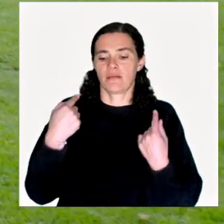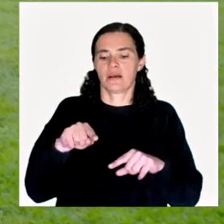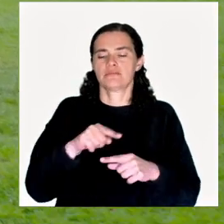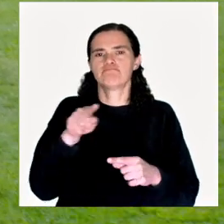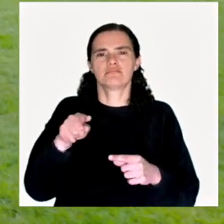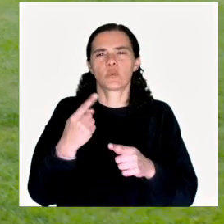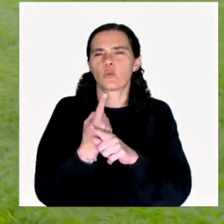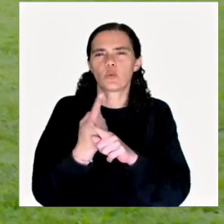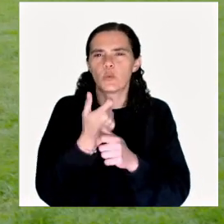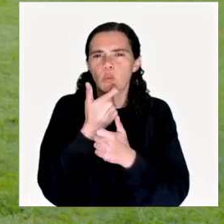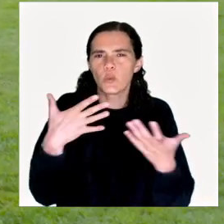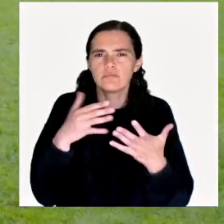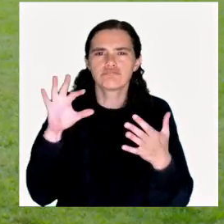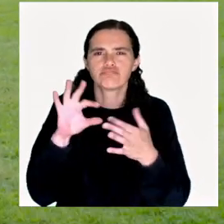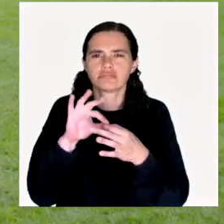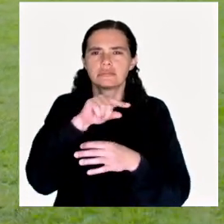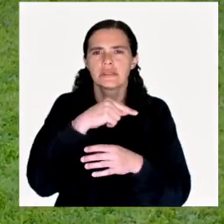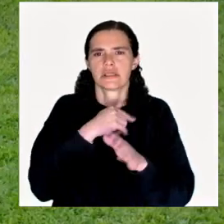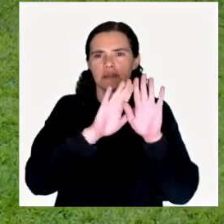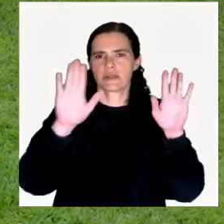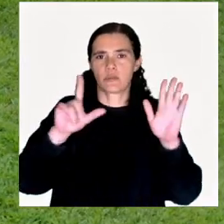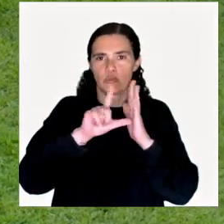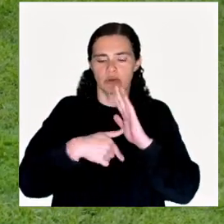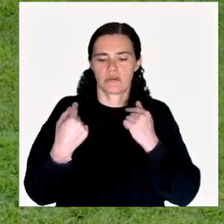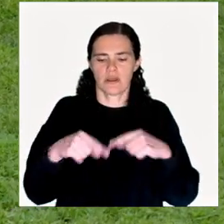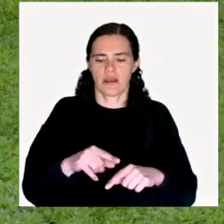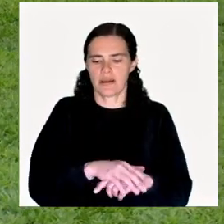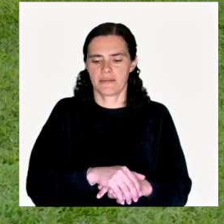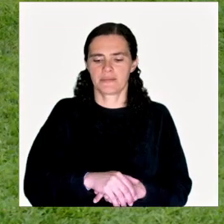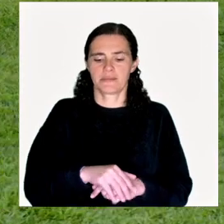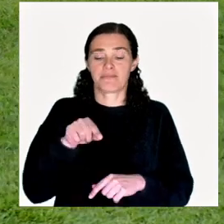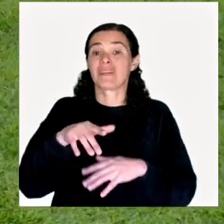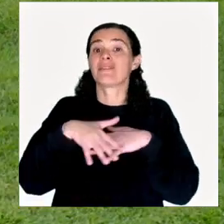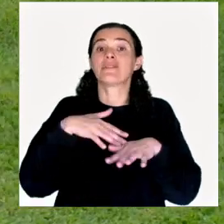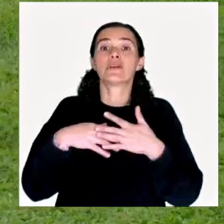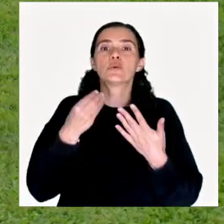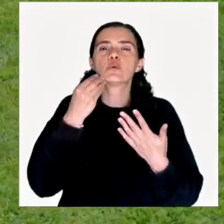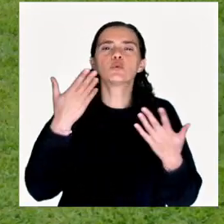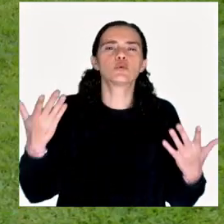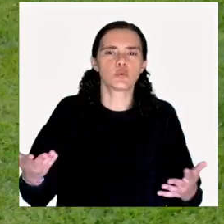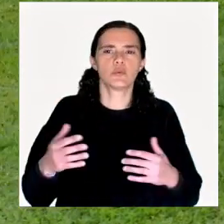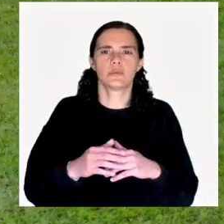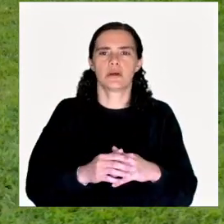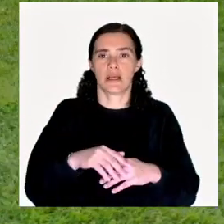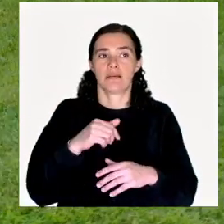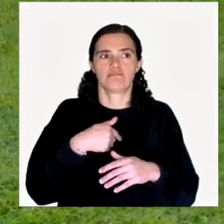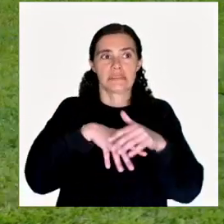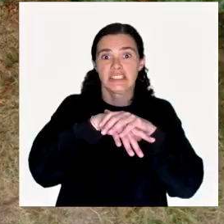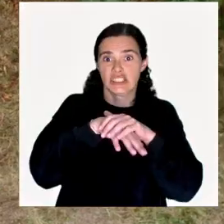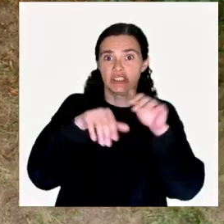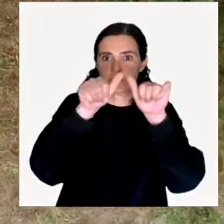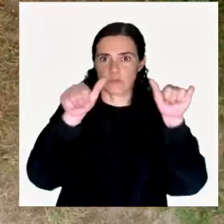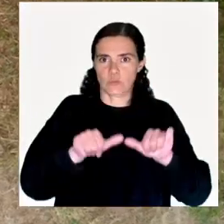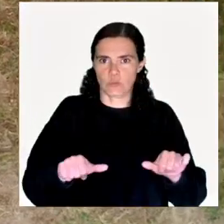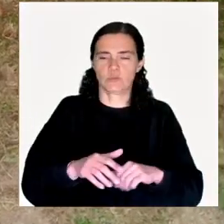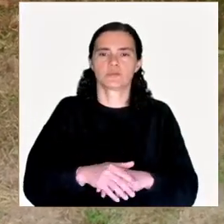has all the elements in the exhibition, in this project, were made from a root